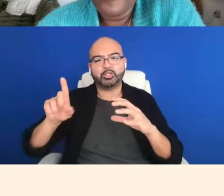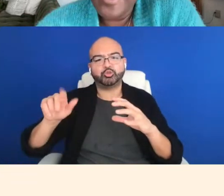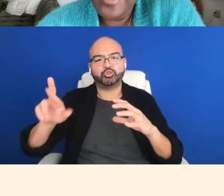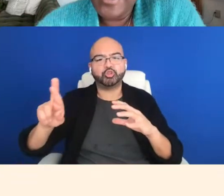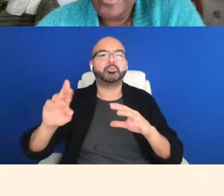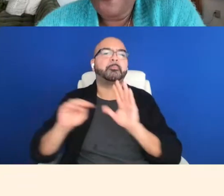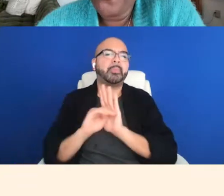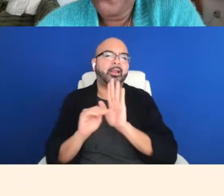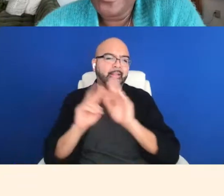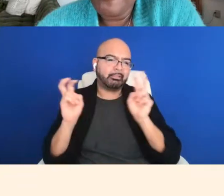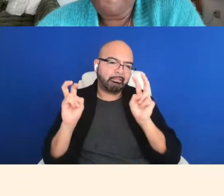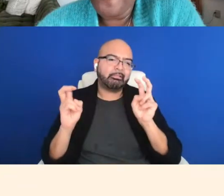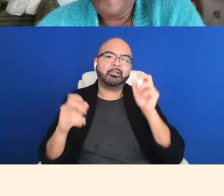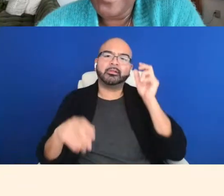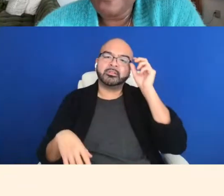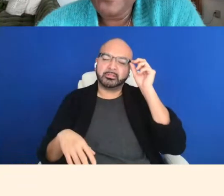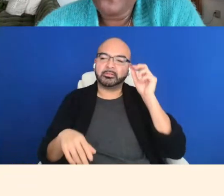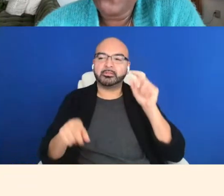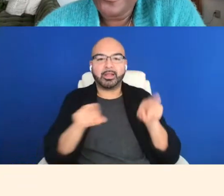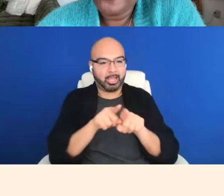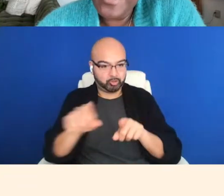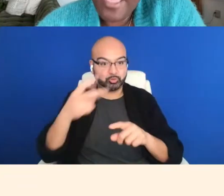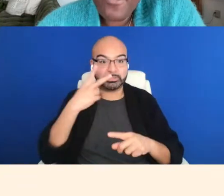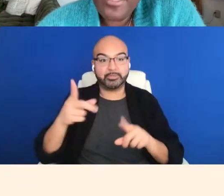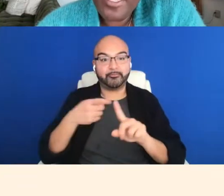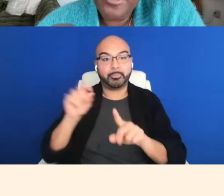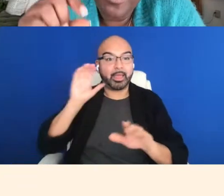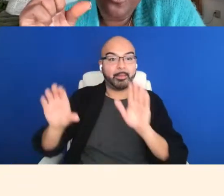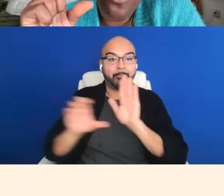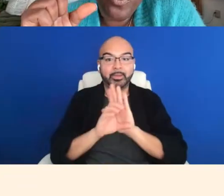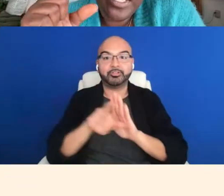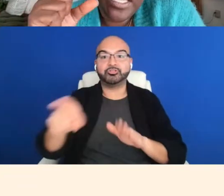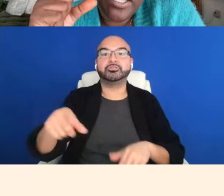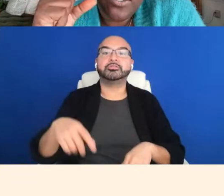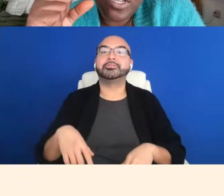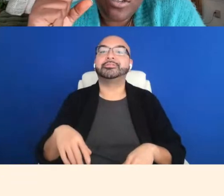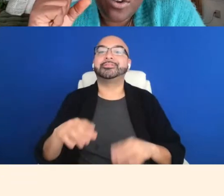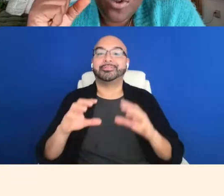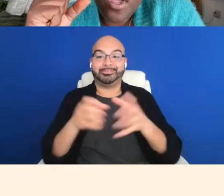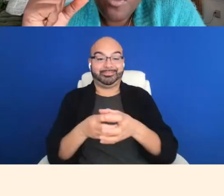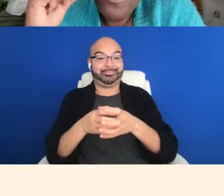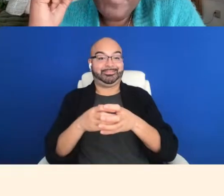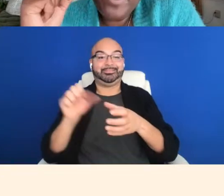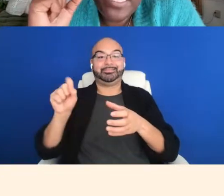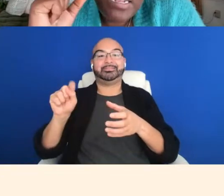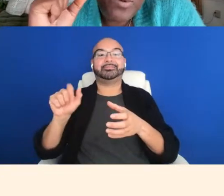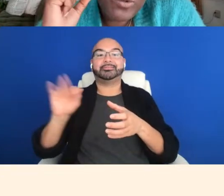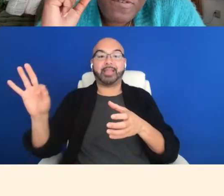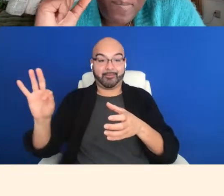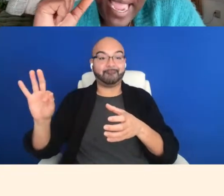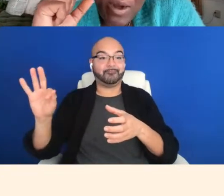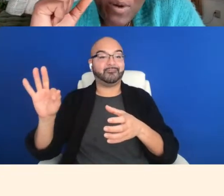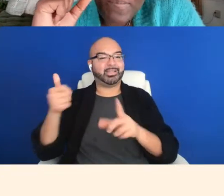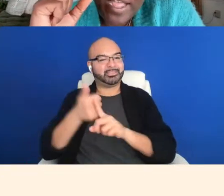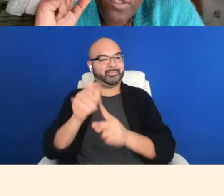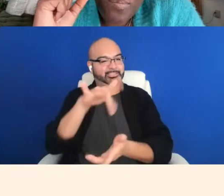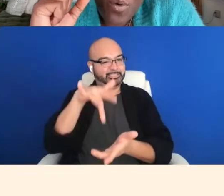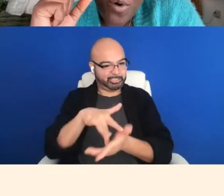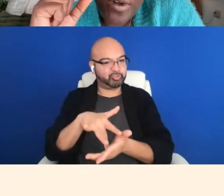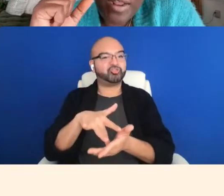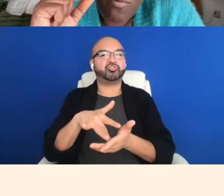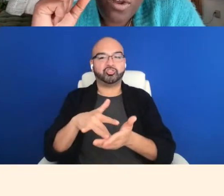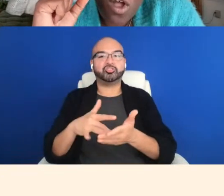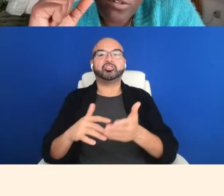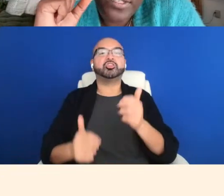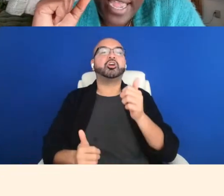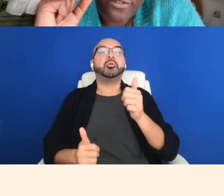And they, as you see here from the image, Staff Collective is really the center. We've been ceded most of our power by the